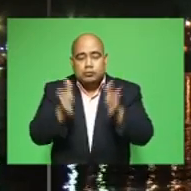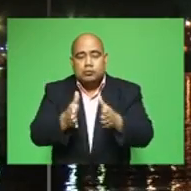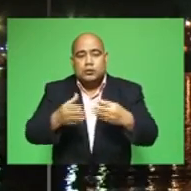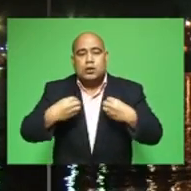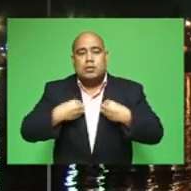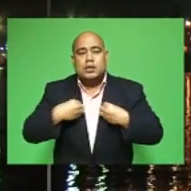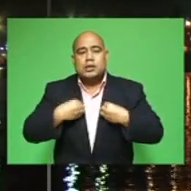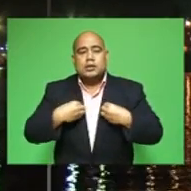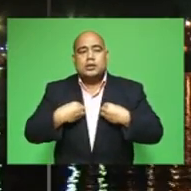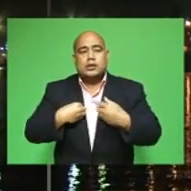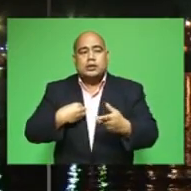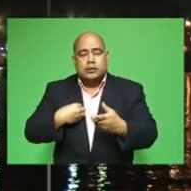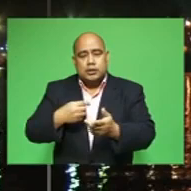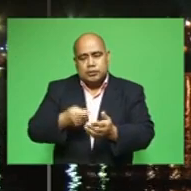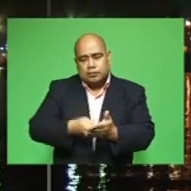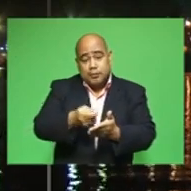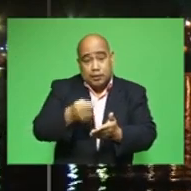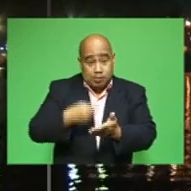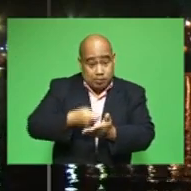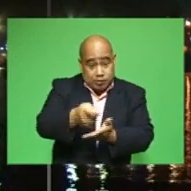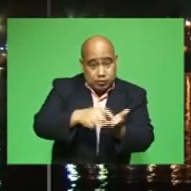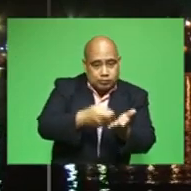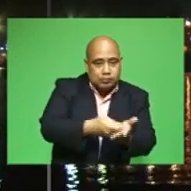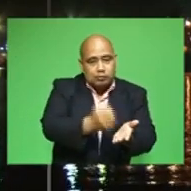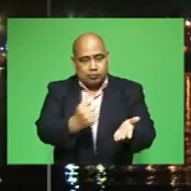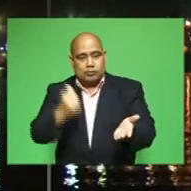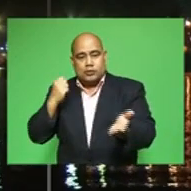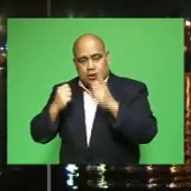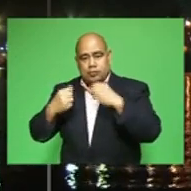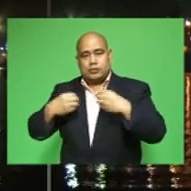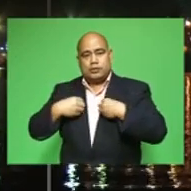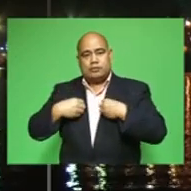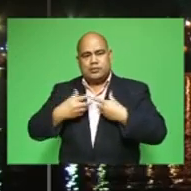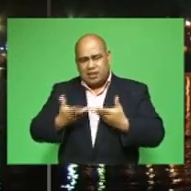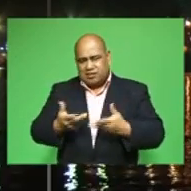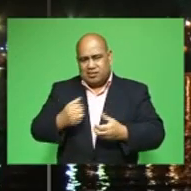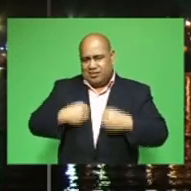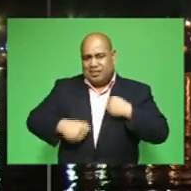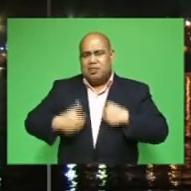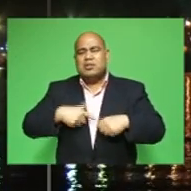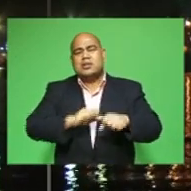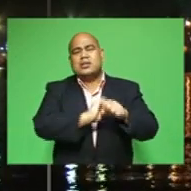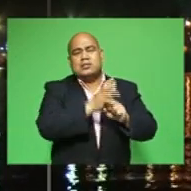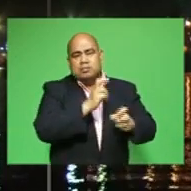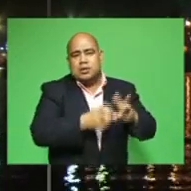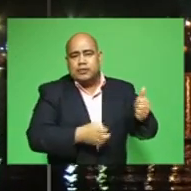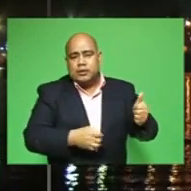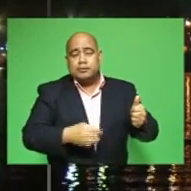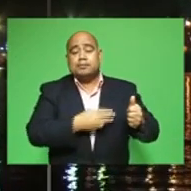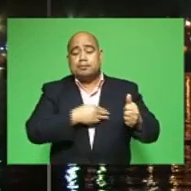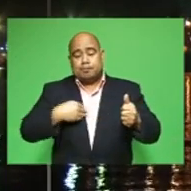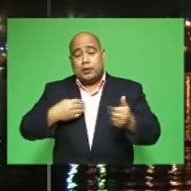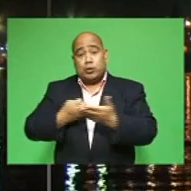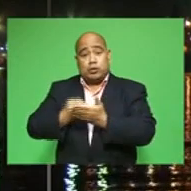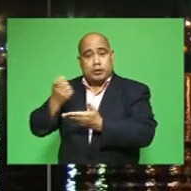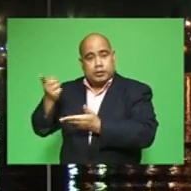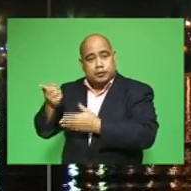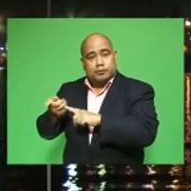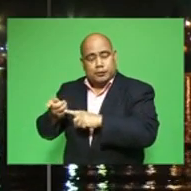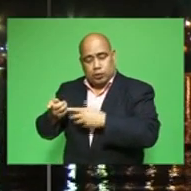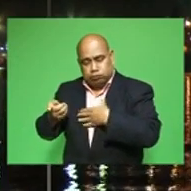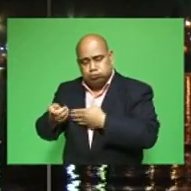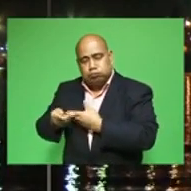to help businesses struggling with the effects of COVID-19. Minister for Economy Ayaz Said Qayyum confirms $5